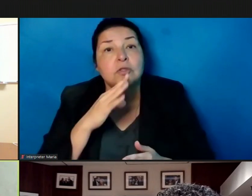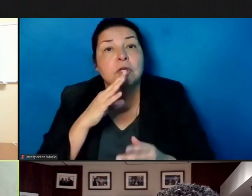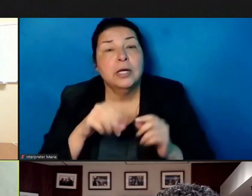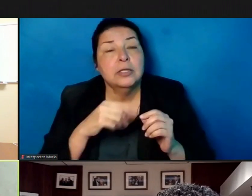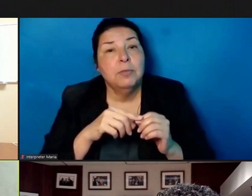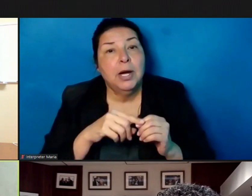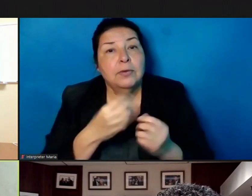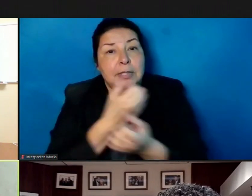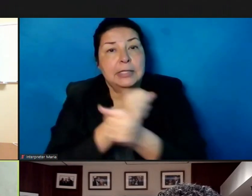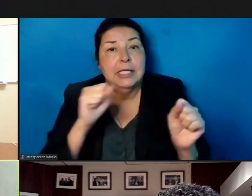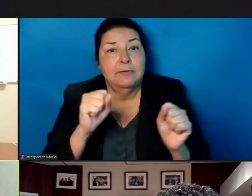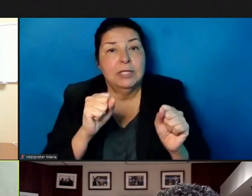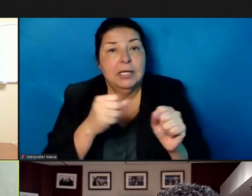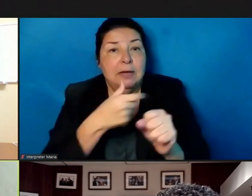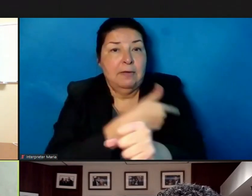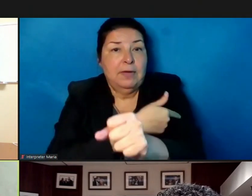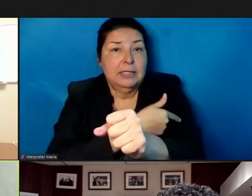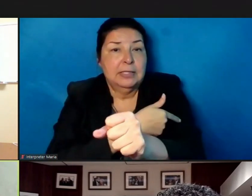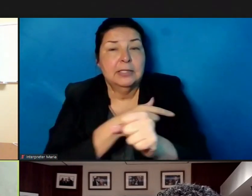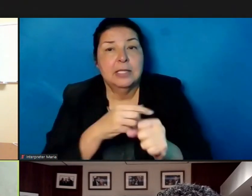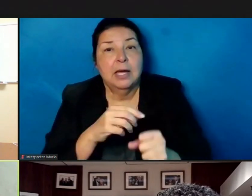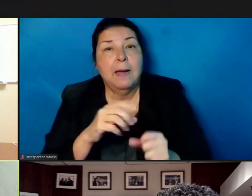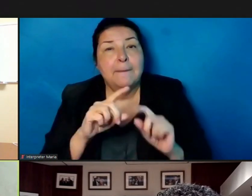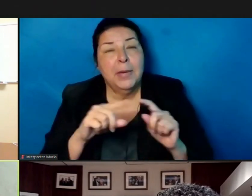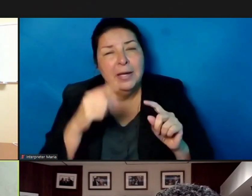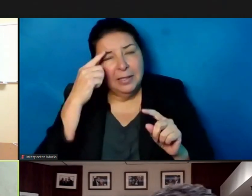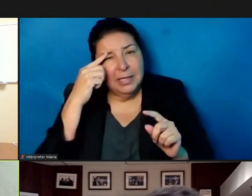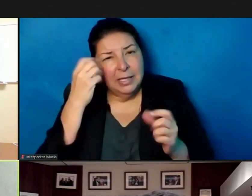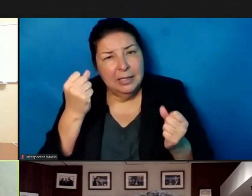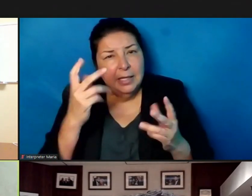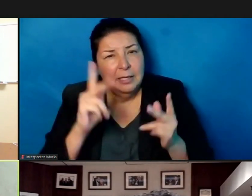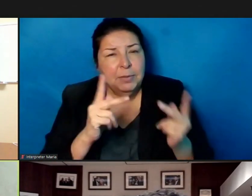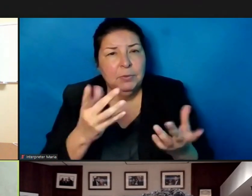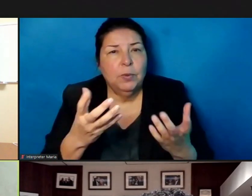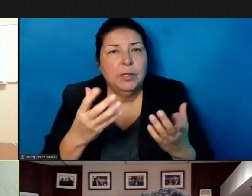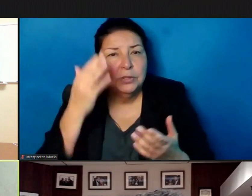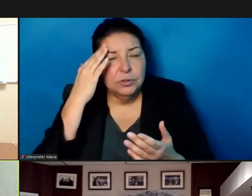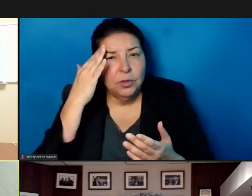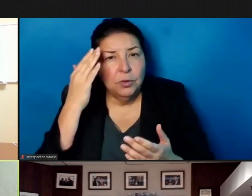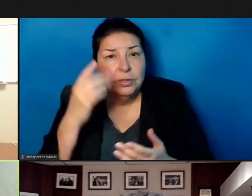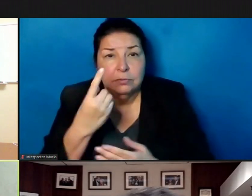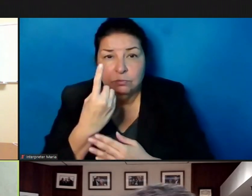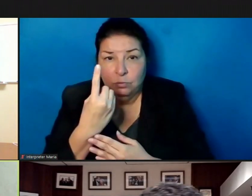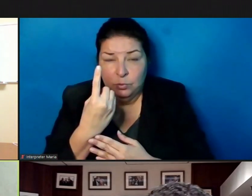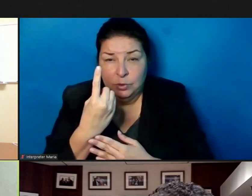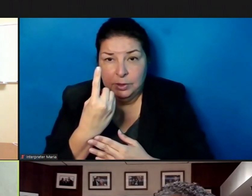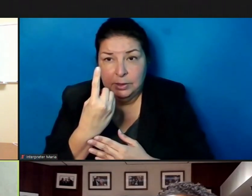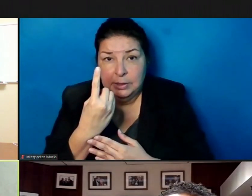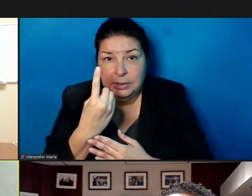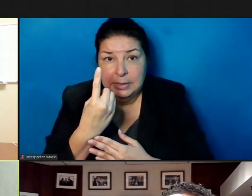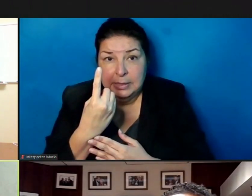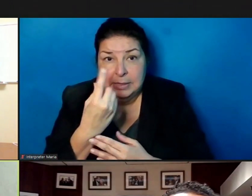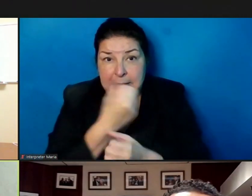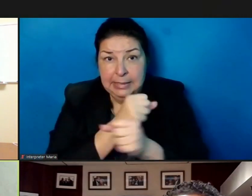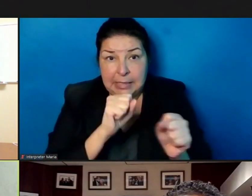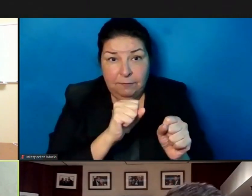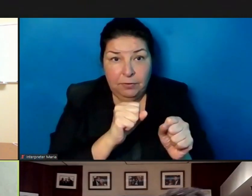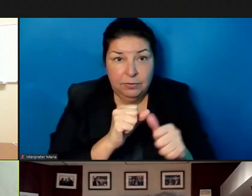about the safety of these vaccines, but I think a lot of people want to know, is one safer than the